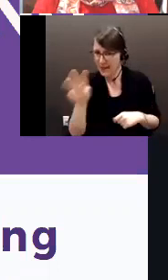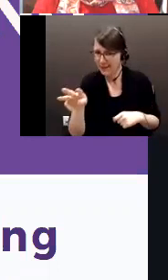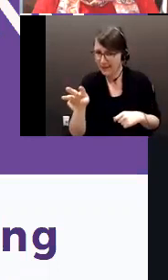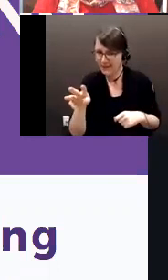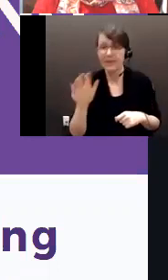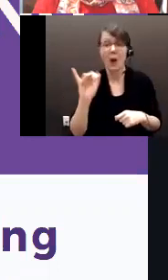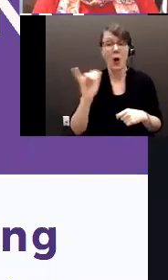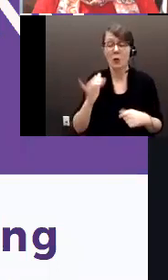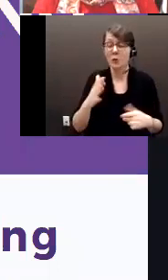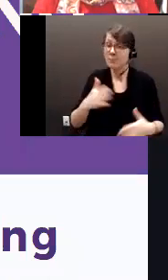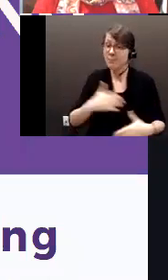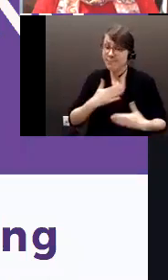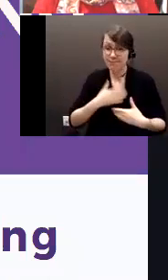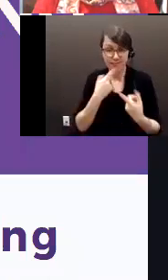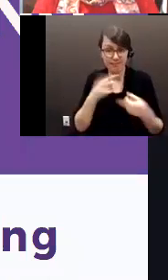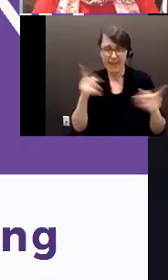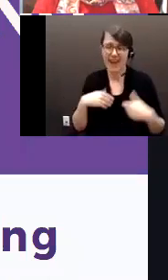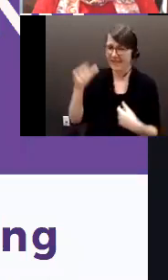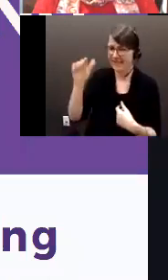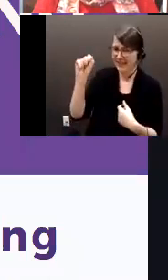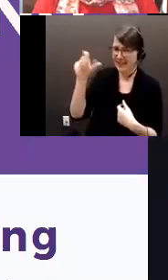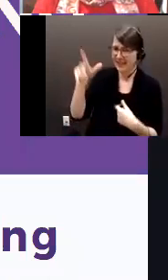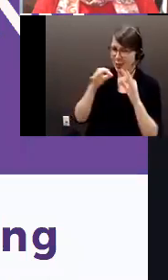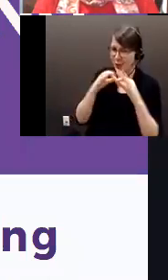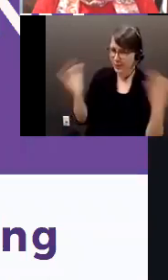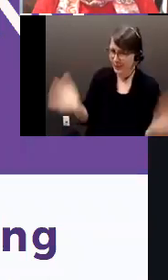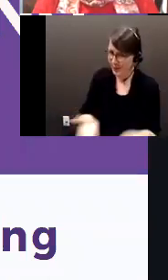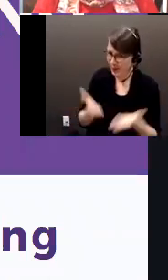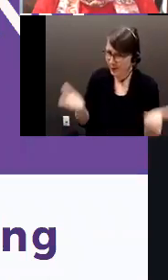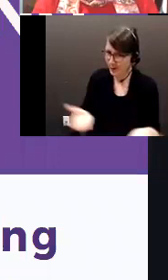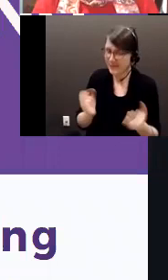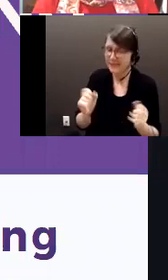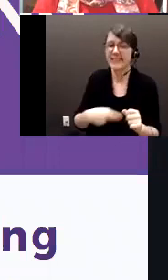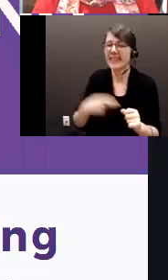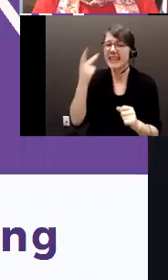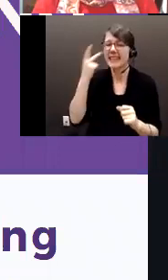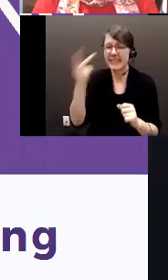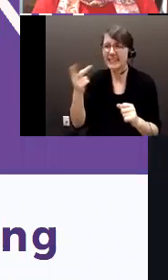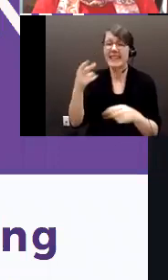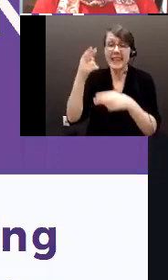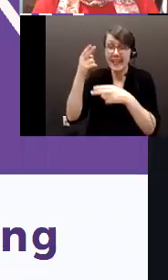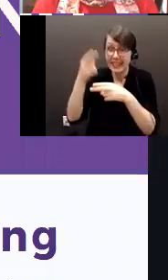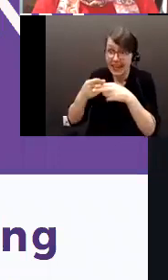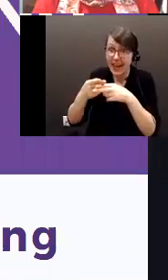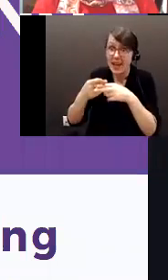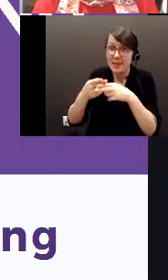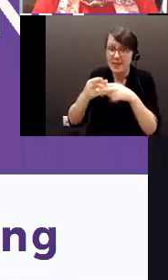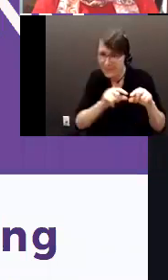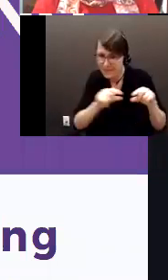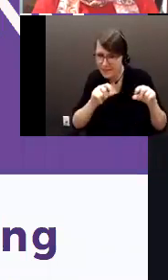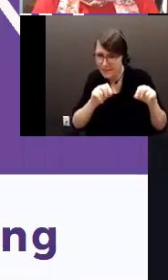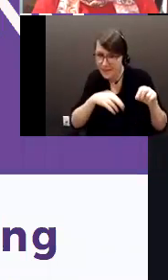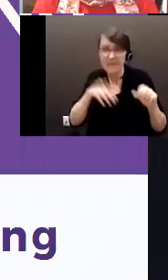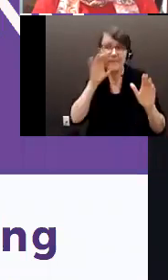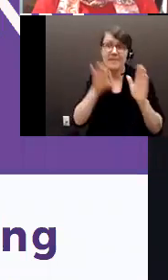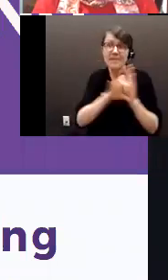interpreters here today, and you will see their name and their image will be available throughout the whole